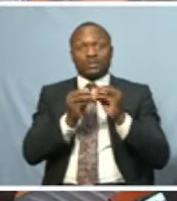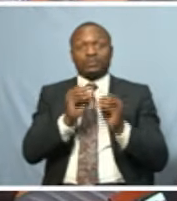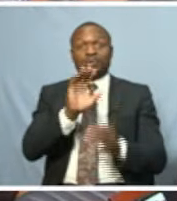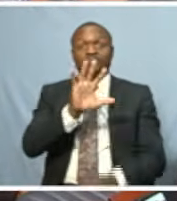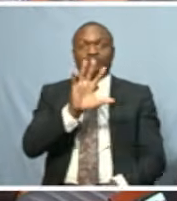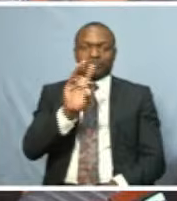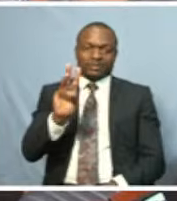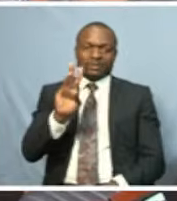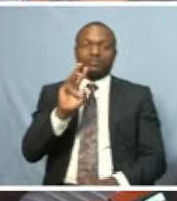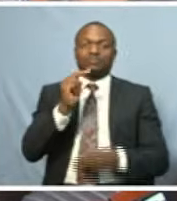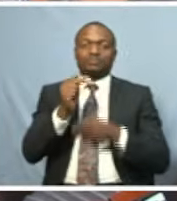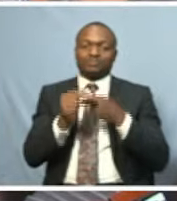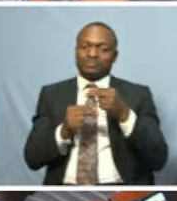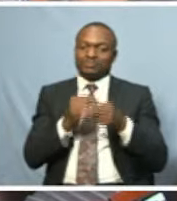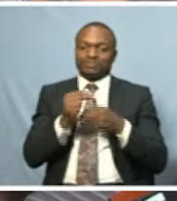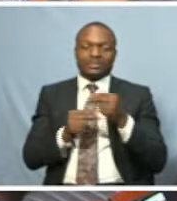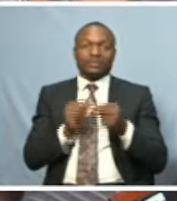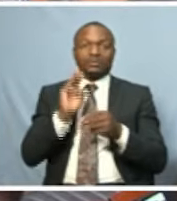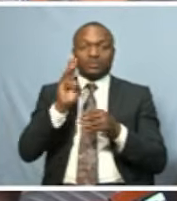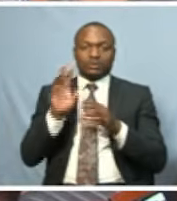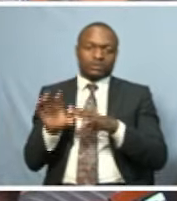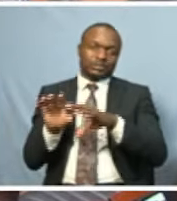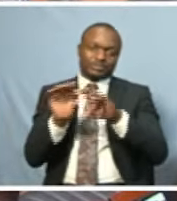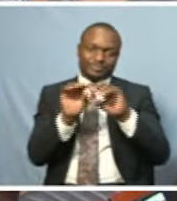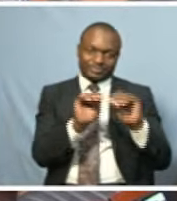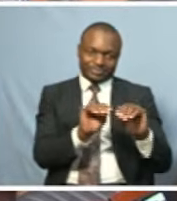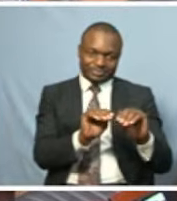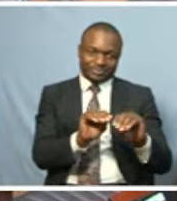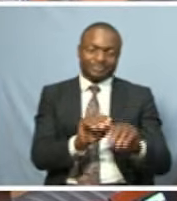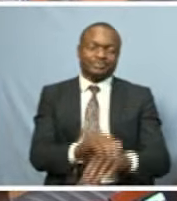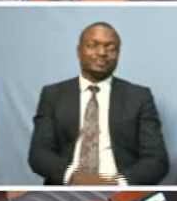we adjourn.